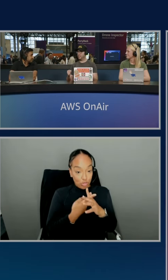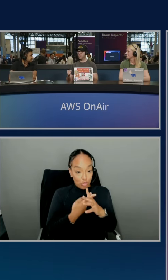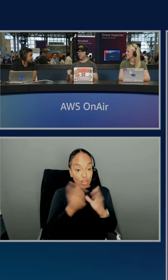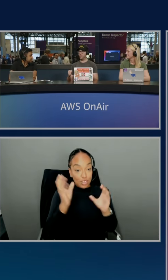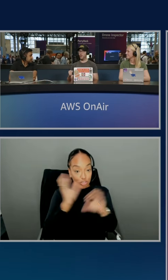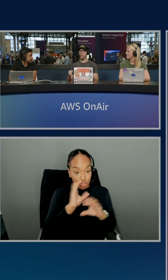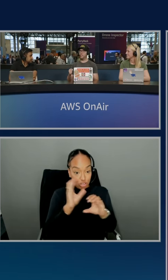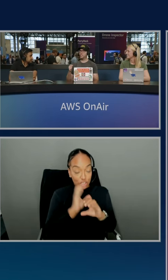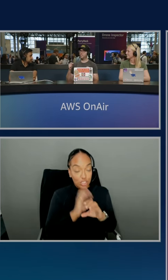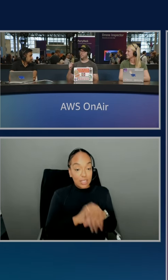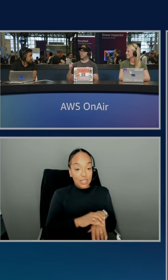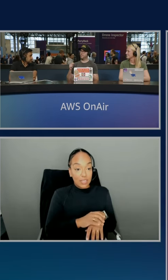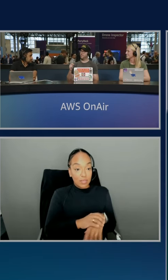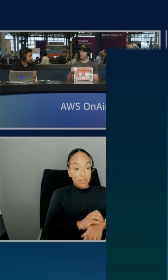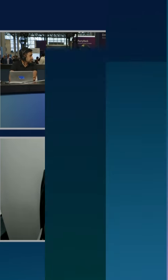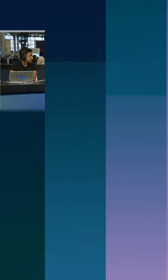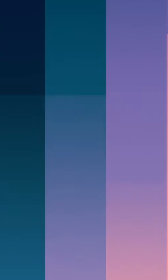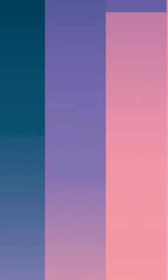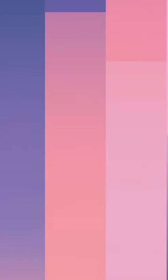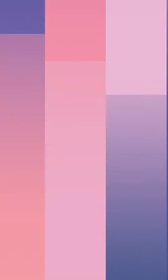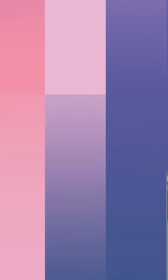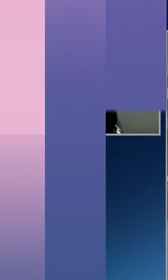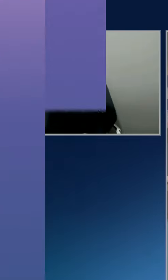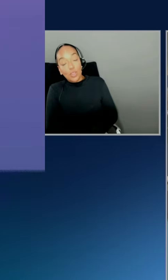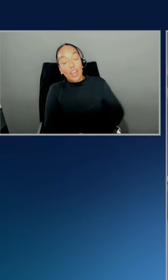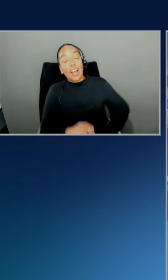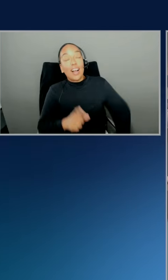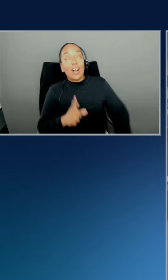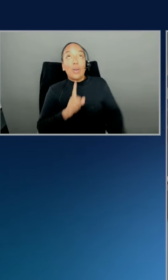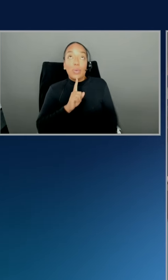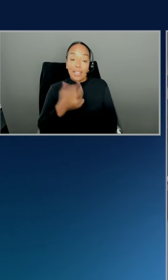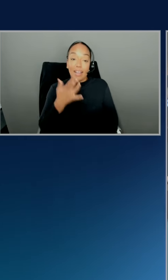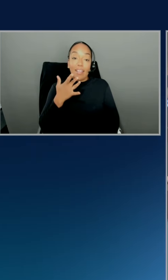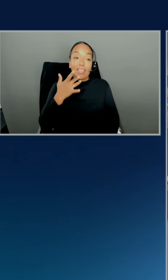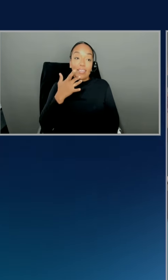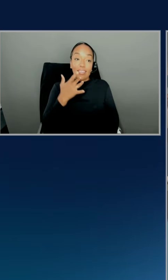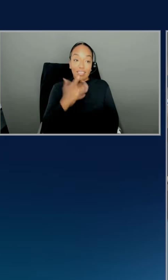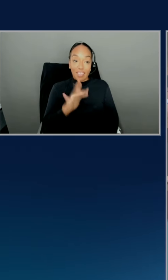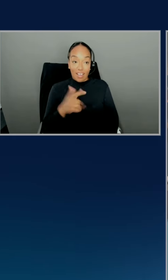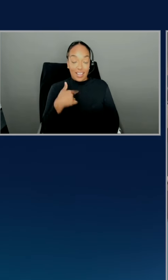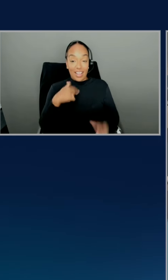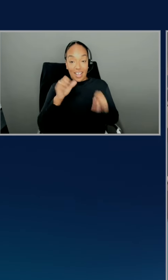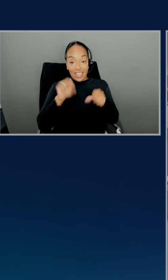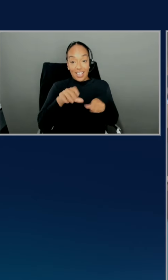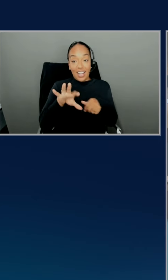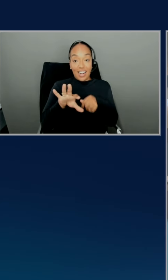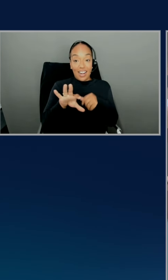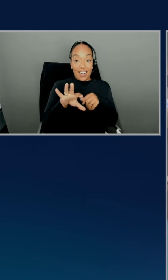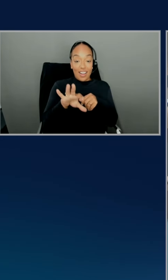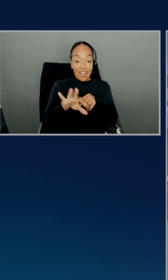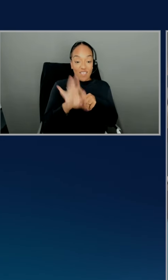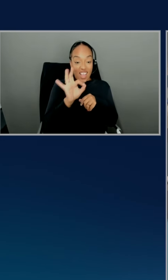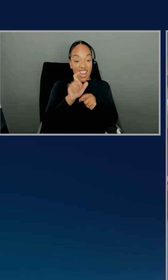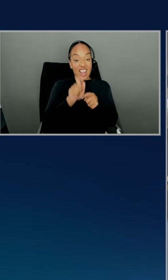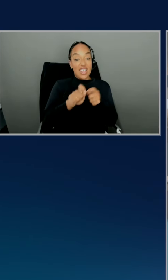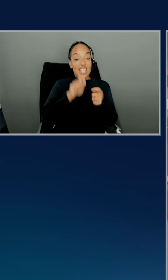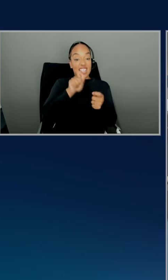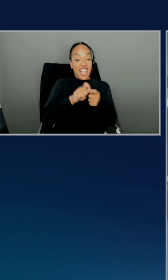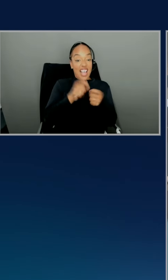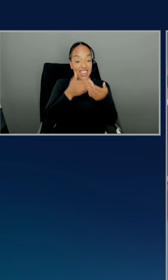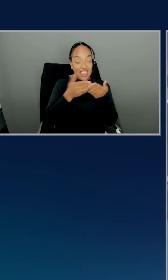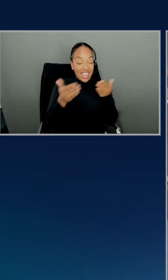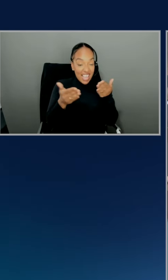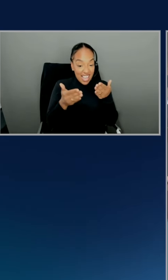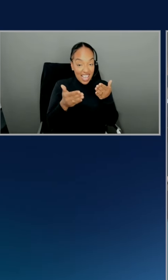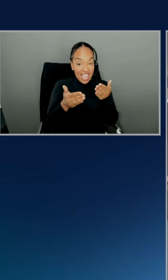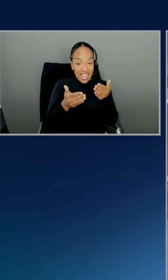And, it's very lucky, let's say, if I can find the exact thing that I'm looking for on a Stack Overflow